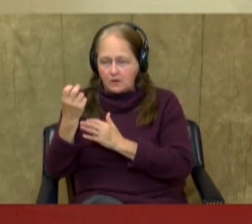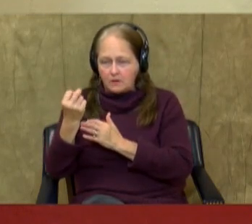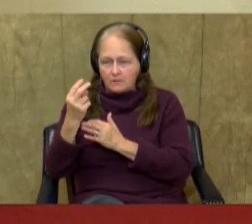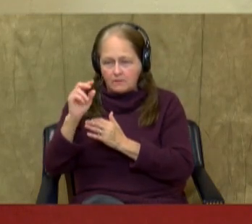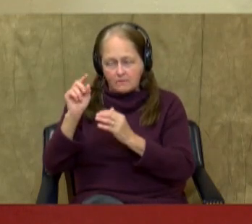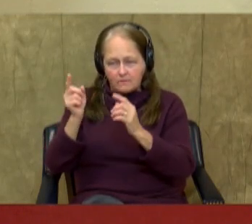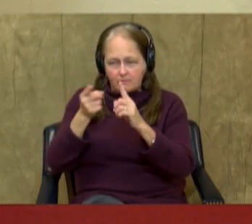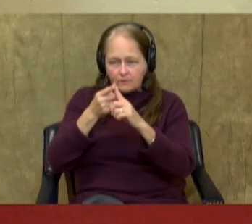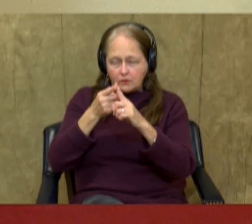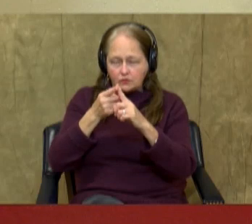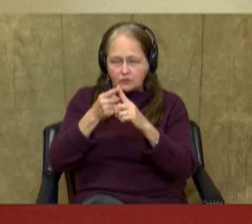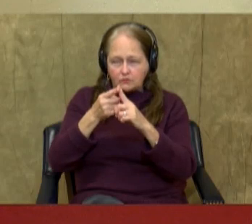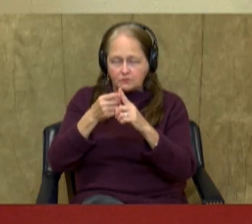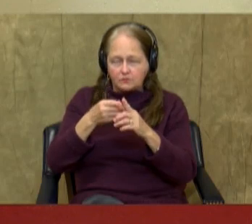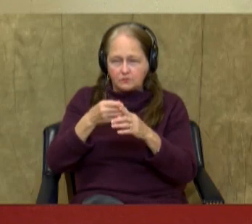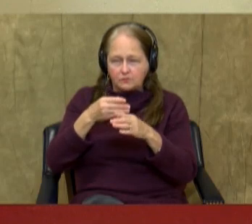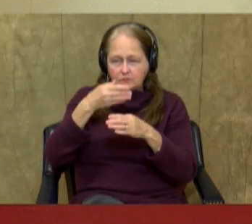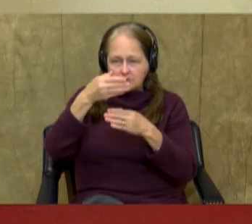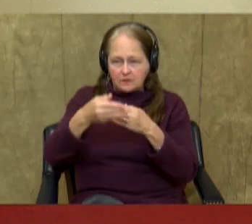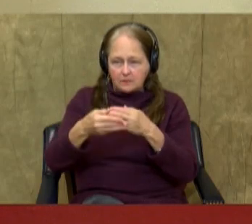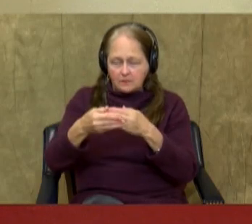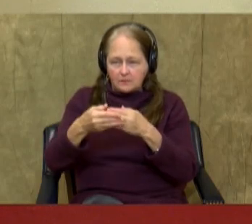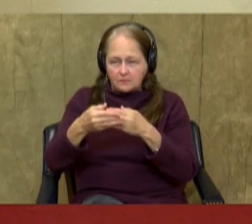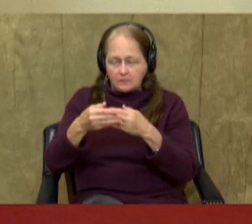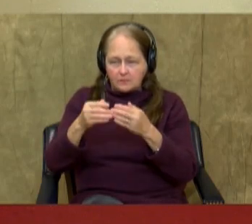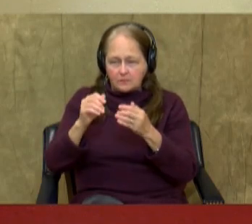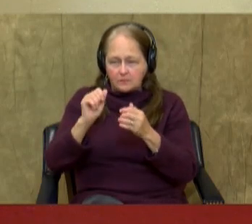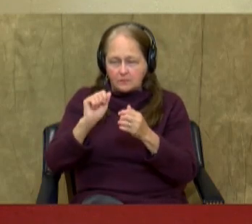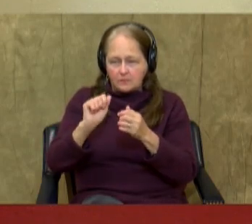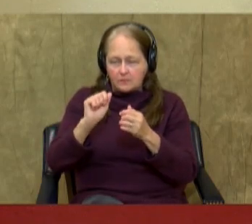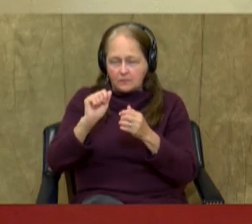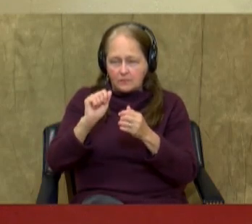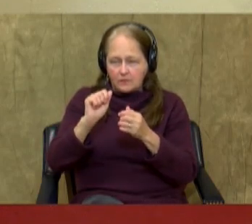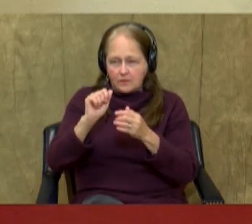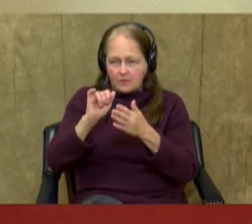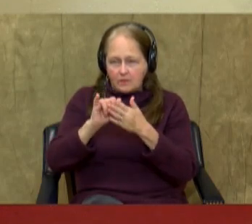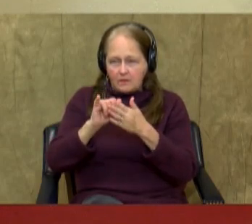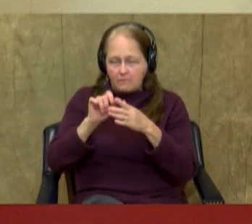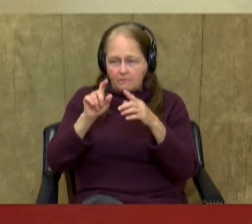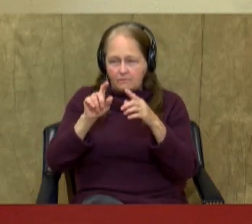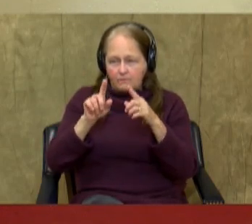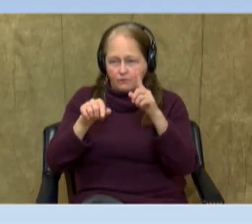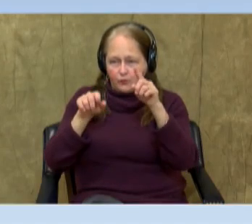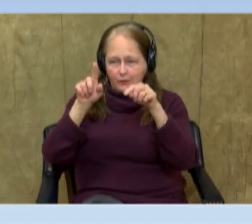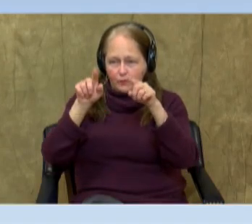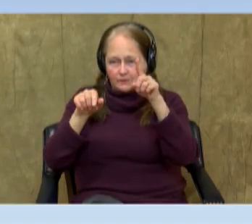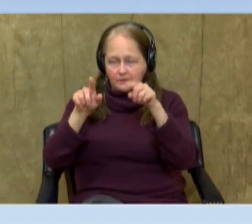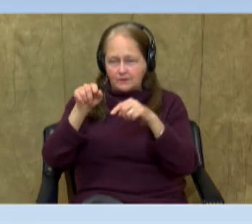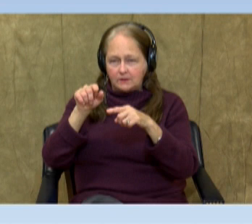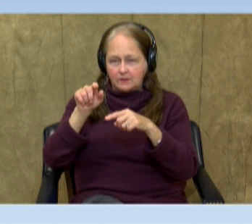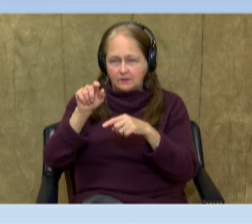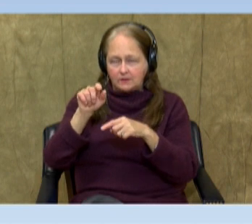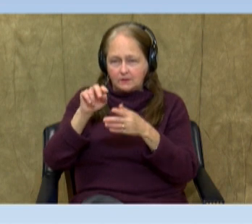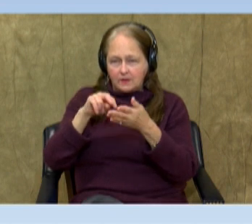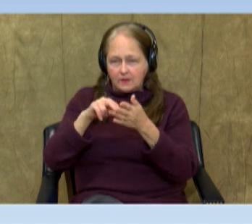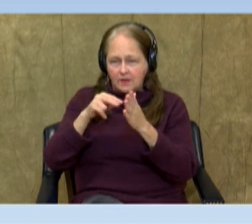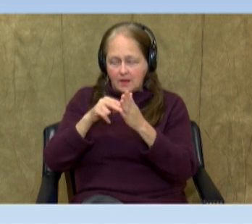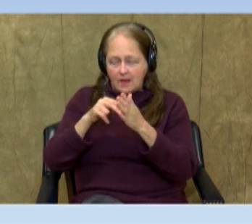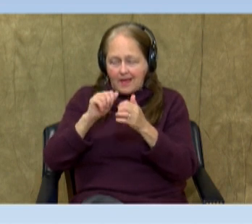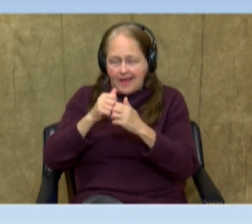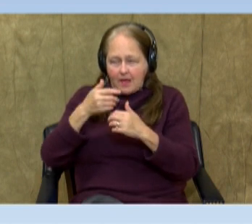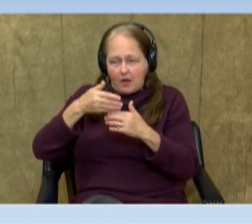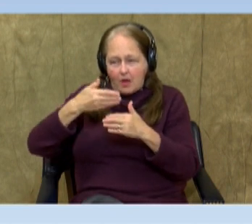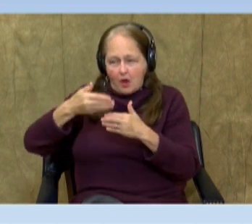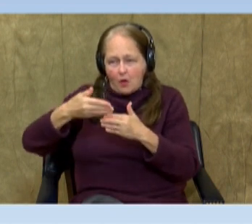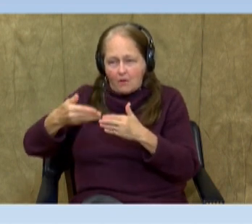The first step is to construct a frequency table. Frequency means how